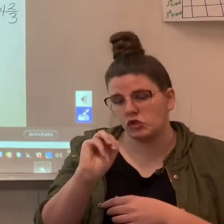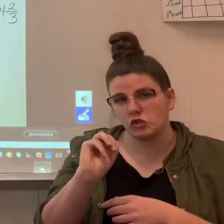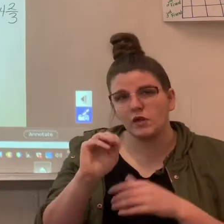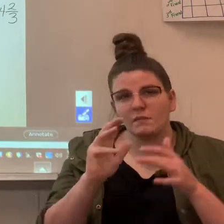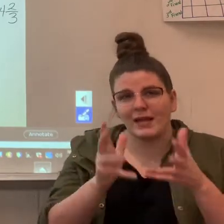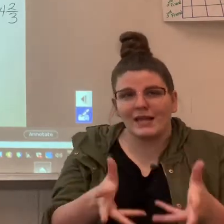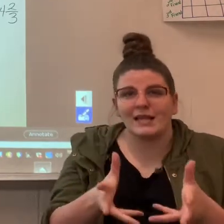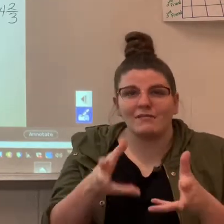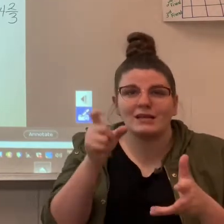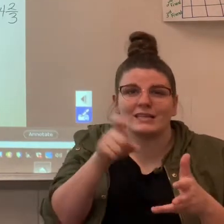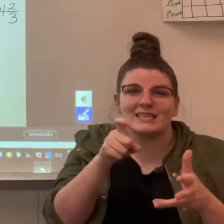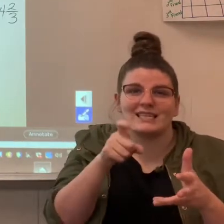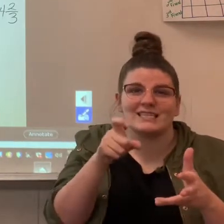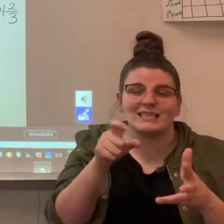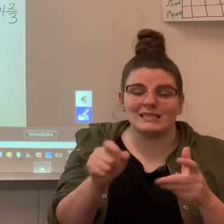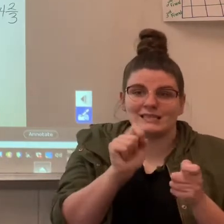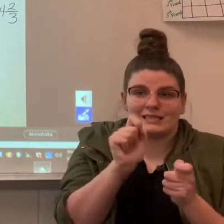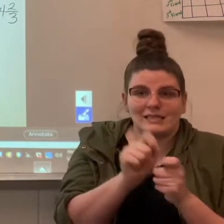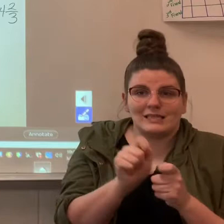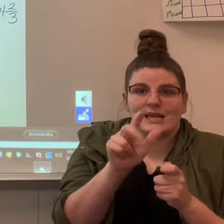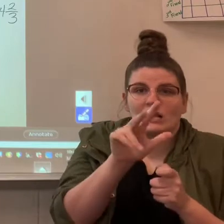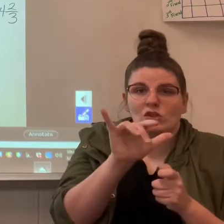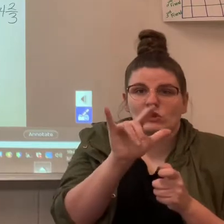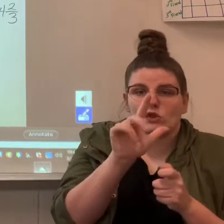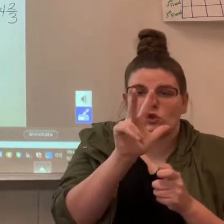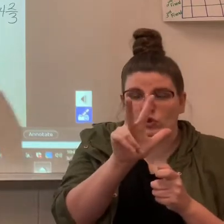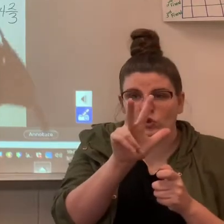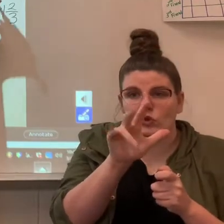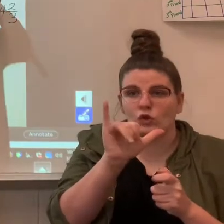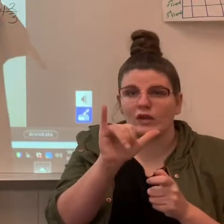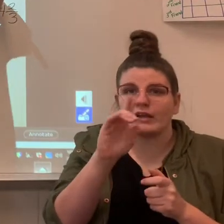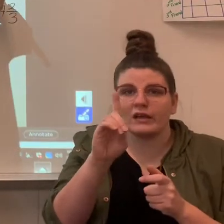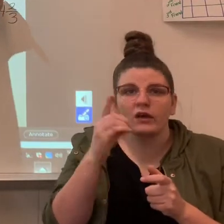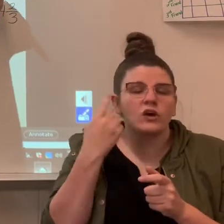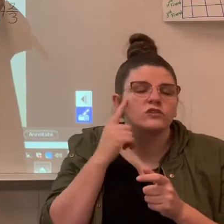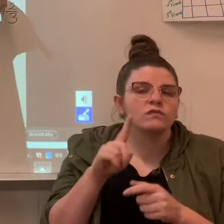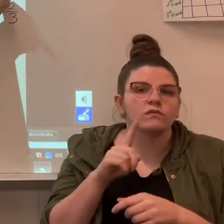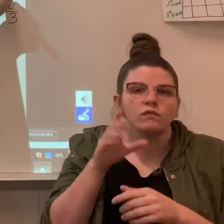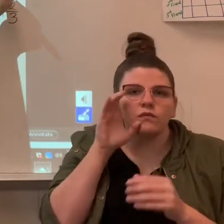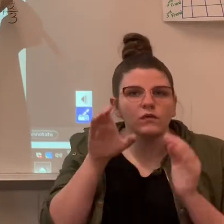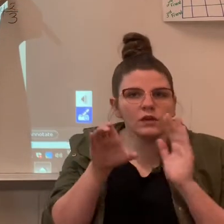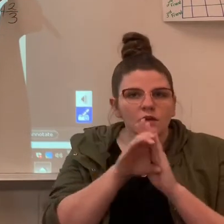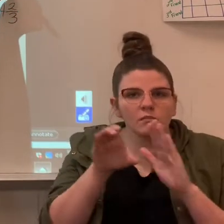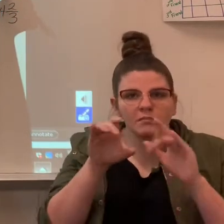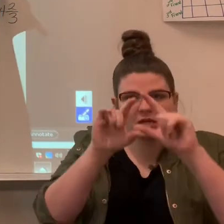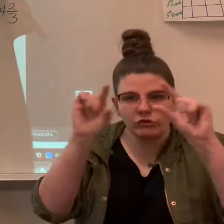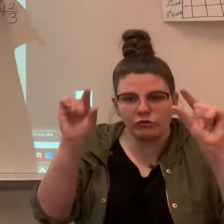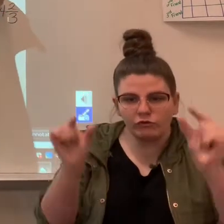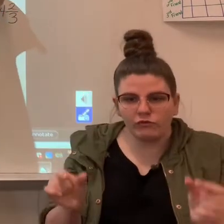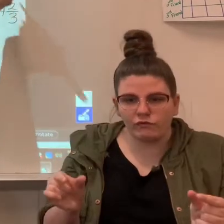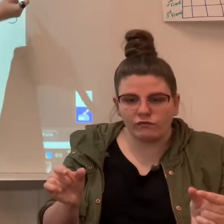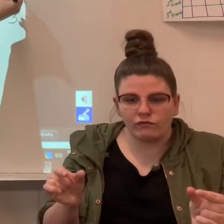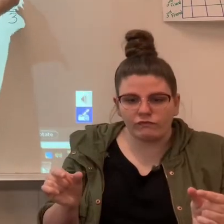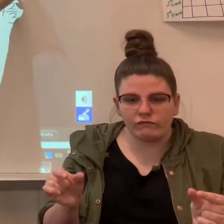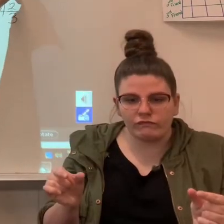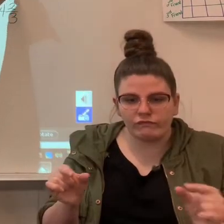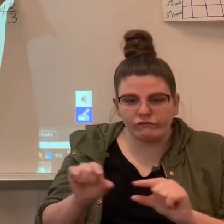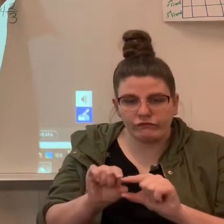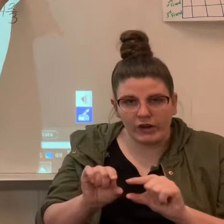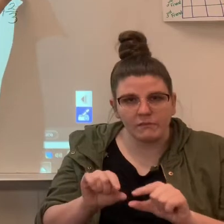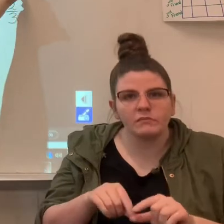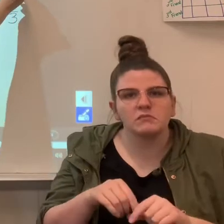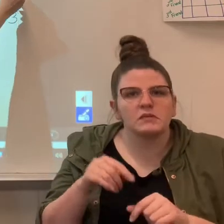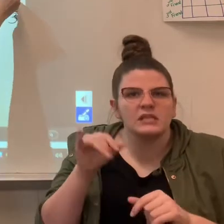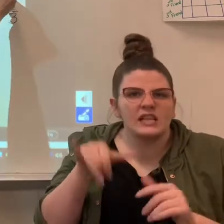3 yards for each one of his picture frames. So that means that we can make 4 of them. And what we will have